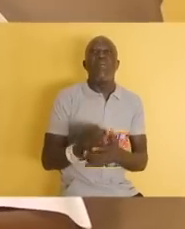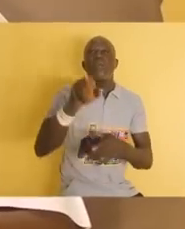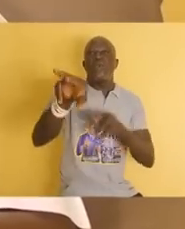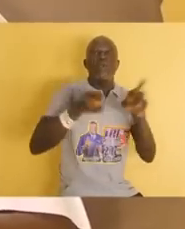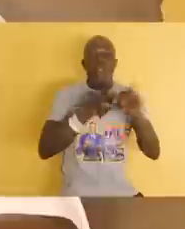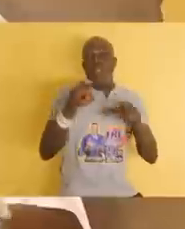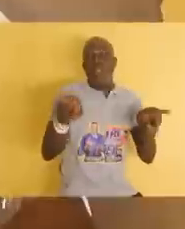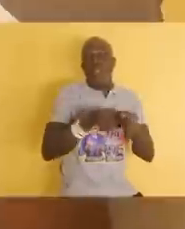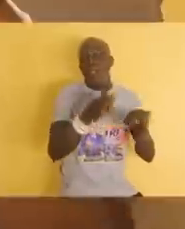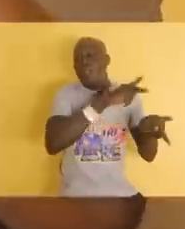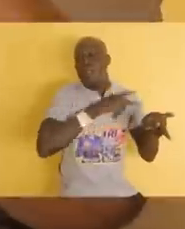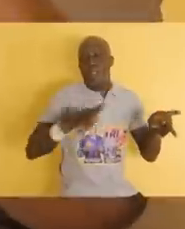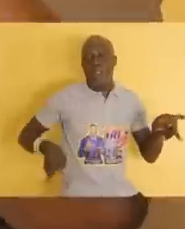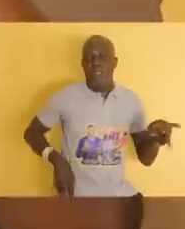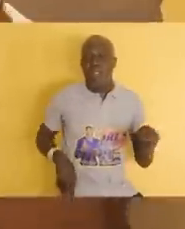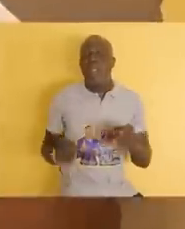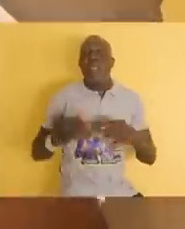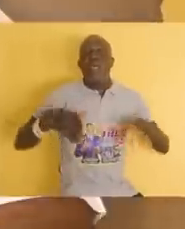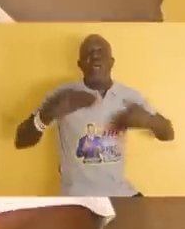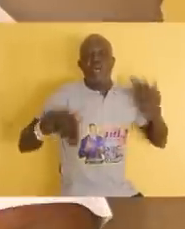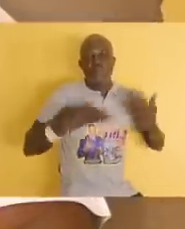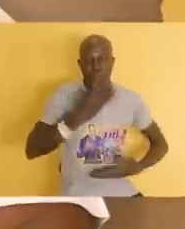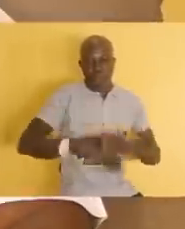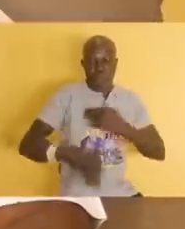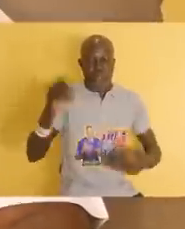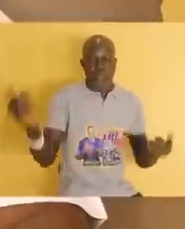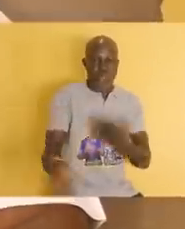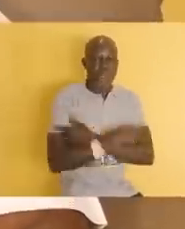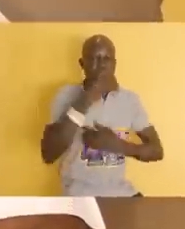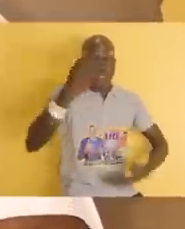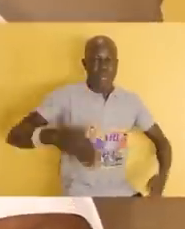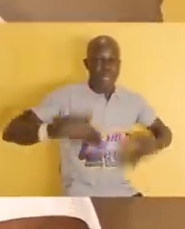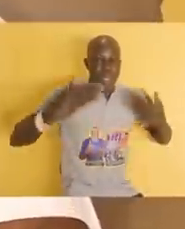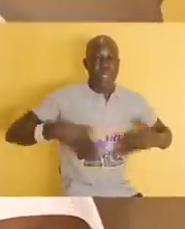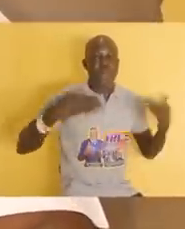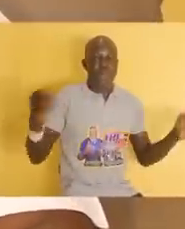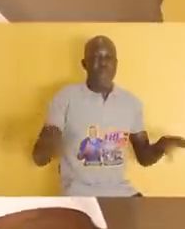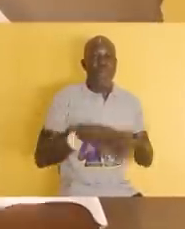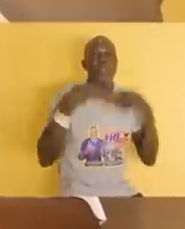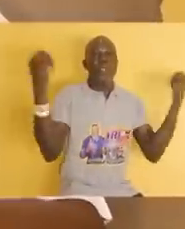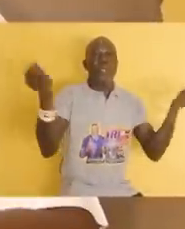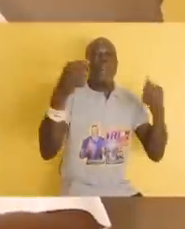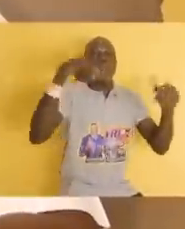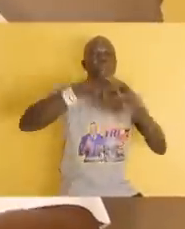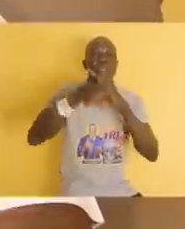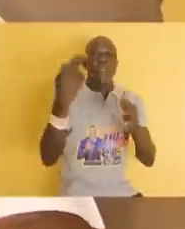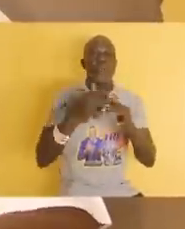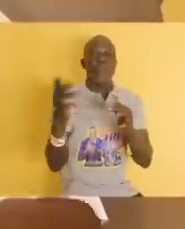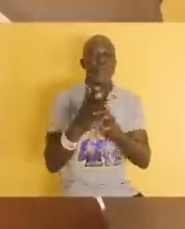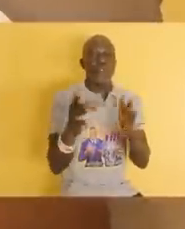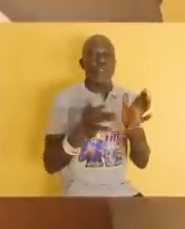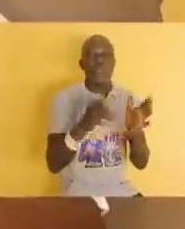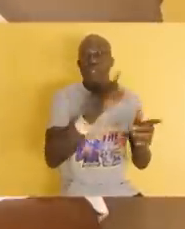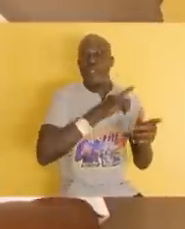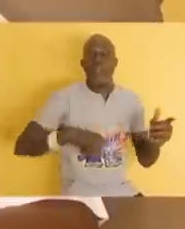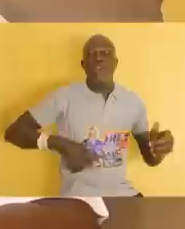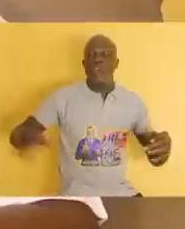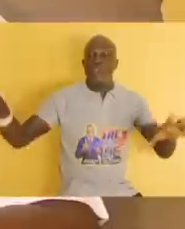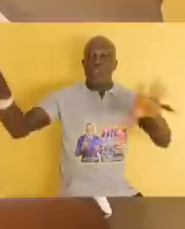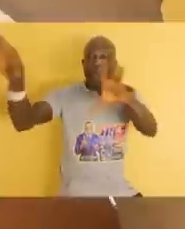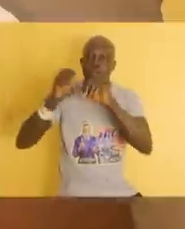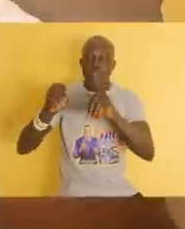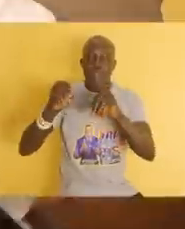Amen. Amen. Happy birthday. And happy wedding anniversary. In the name of the Lord. Oh yeah, no